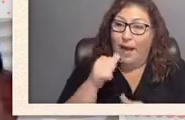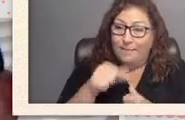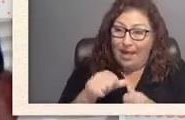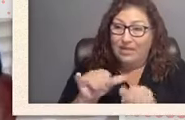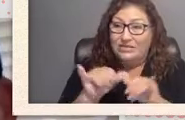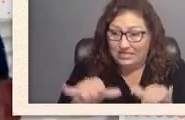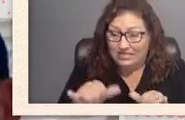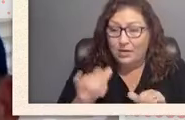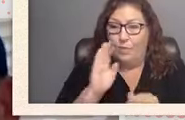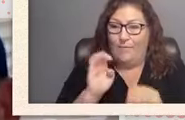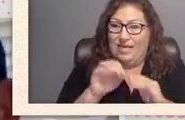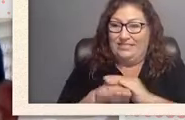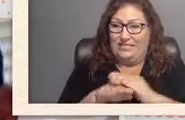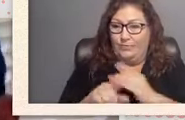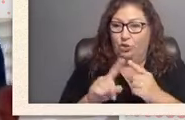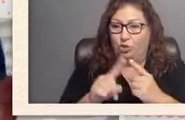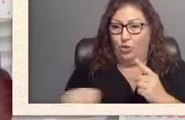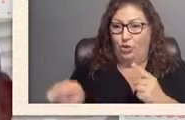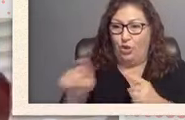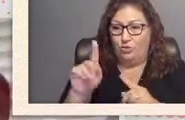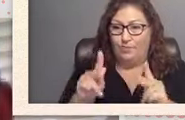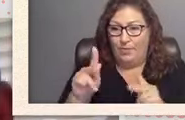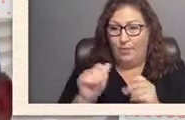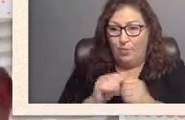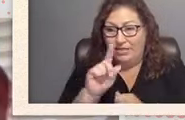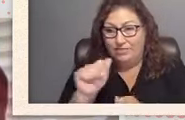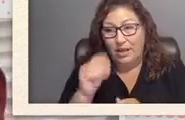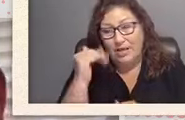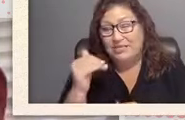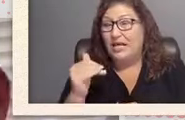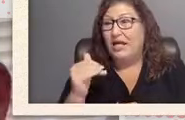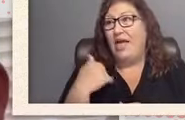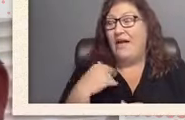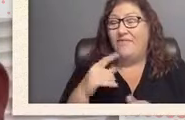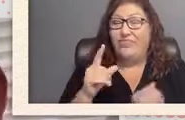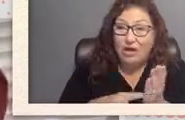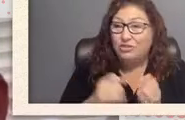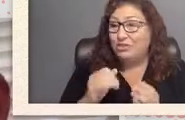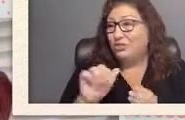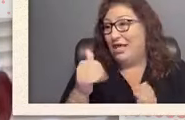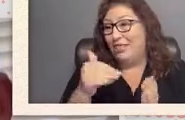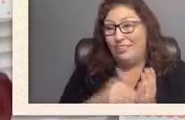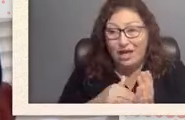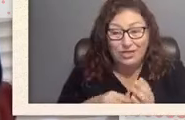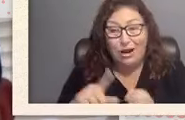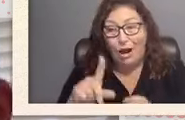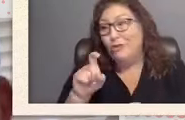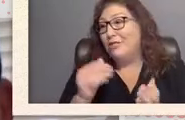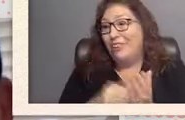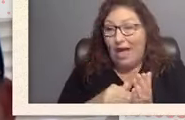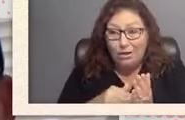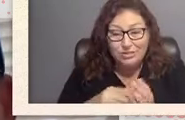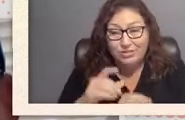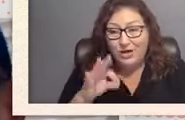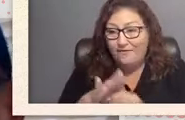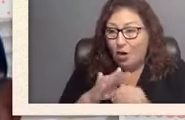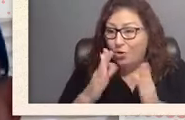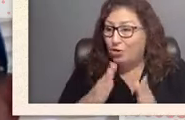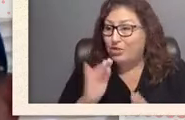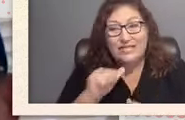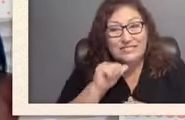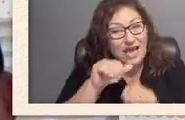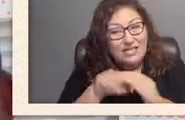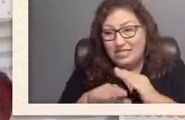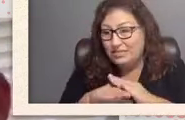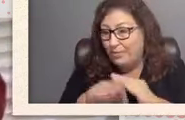accessible, because there are thousands, if not tens of thousands, if not hundreds of thousands of voters who that is not accessible for, just to receive